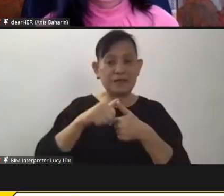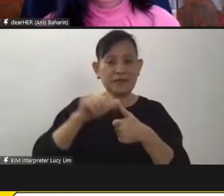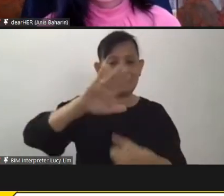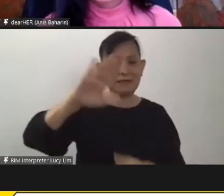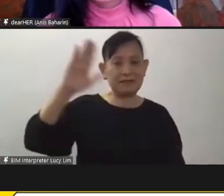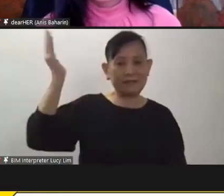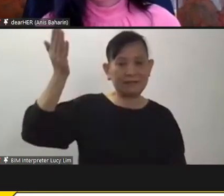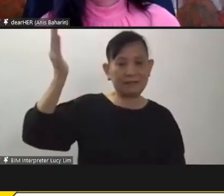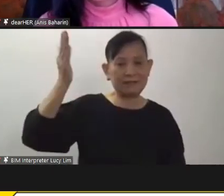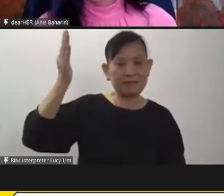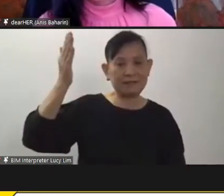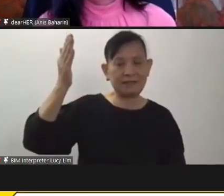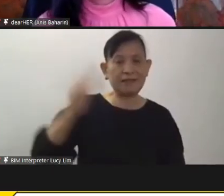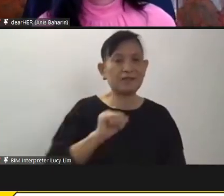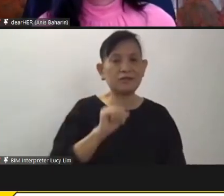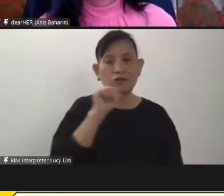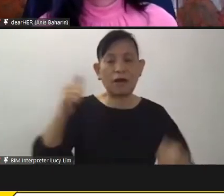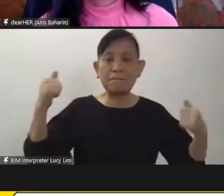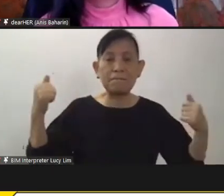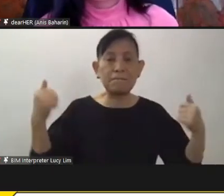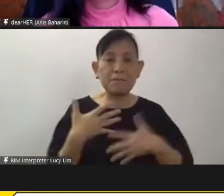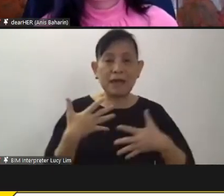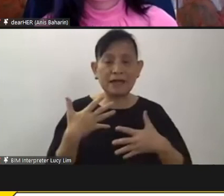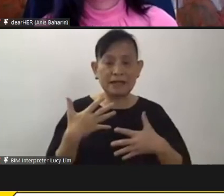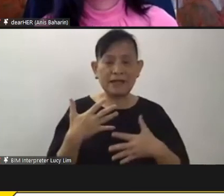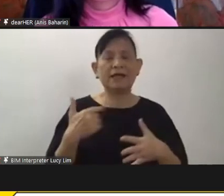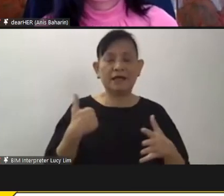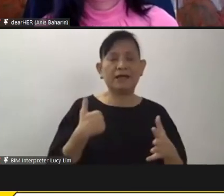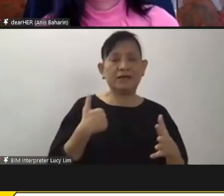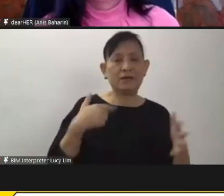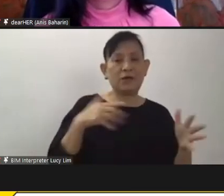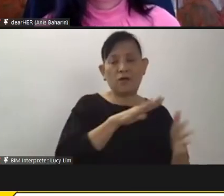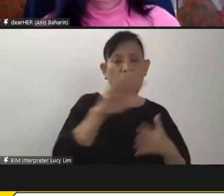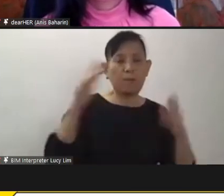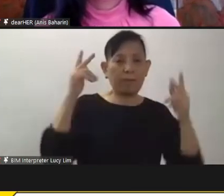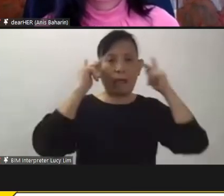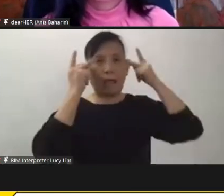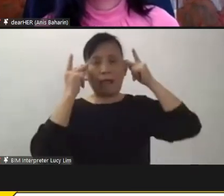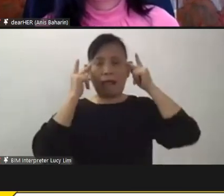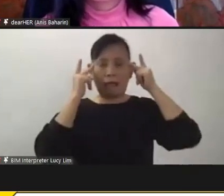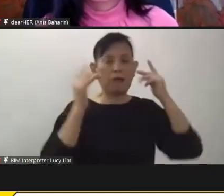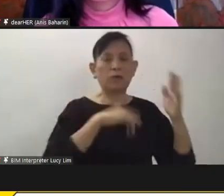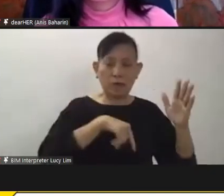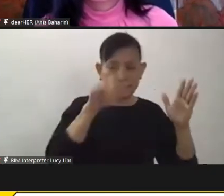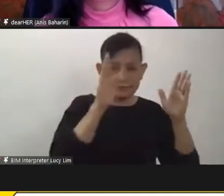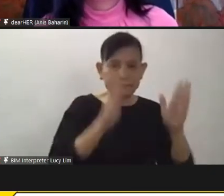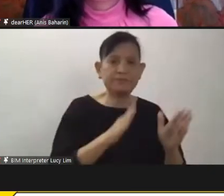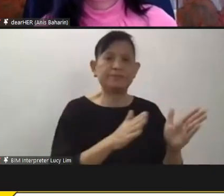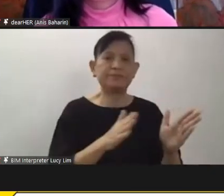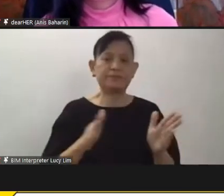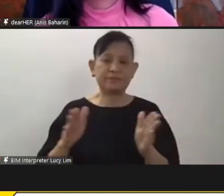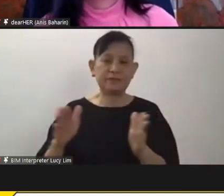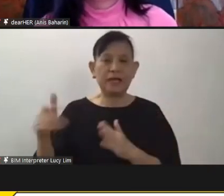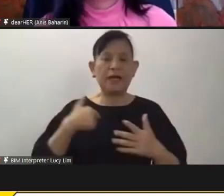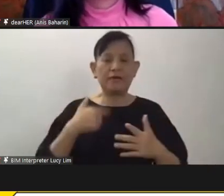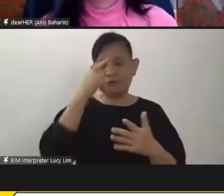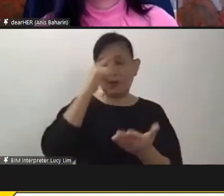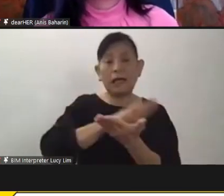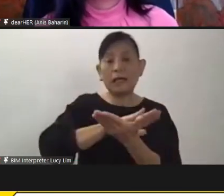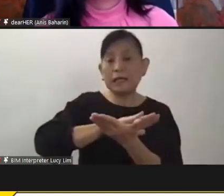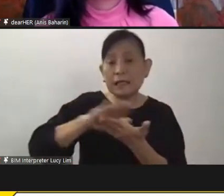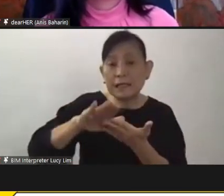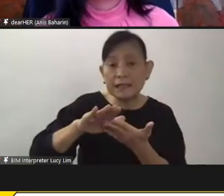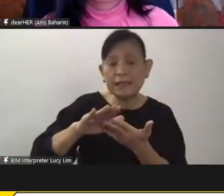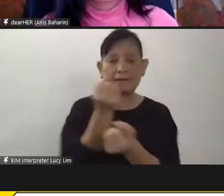presentation that says, don't panic, we all have to organize in order for us to have a cleaner and safer environment. We have to